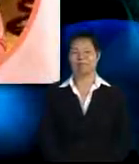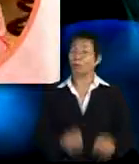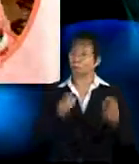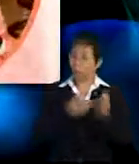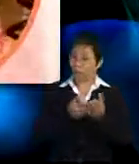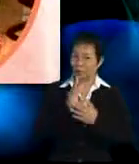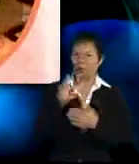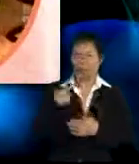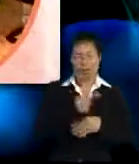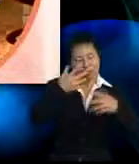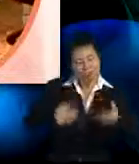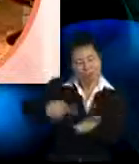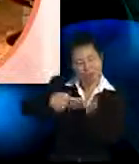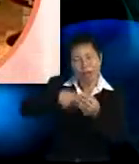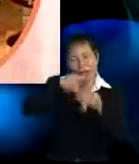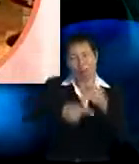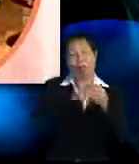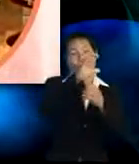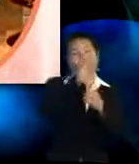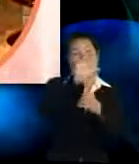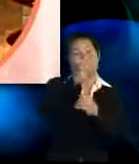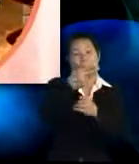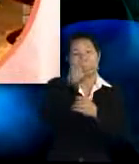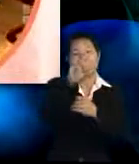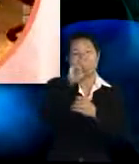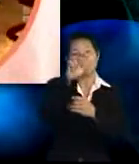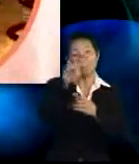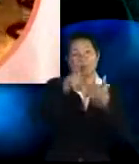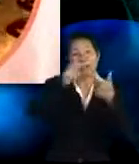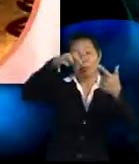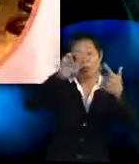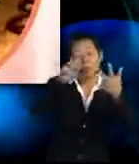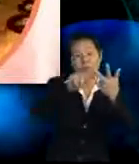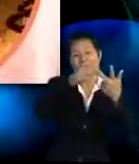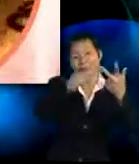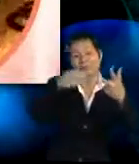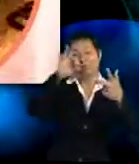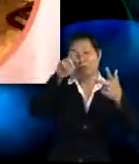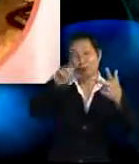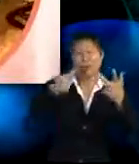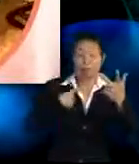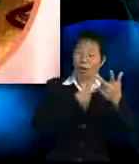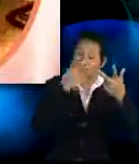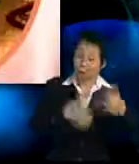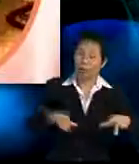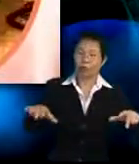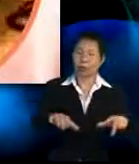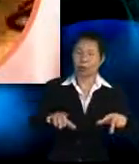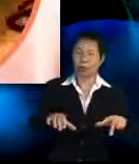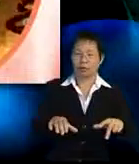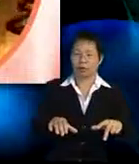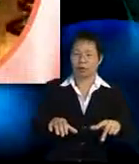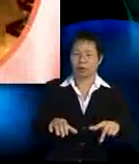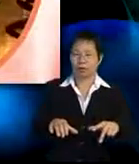Alright, we have discussed on carbohydrates, proteins and fats. We have also done some